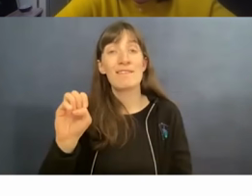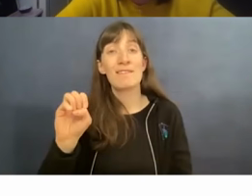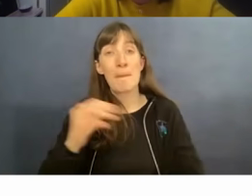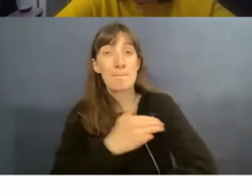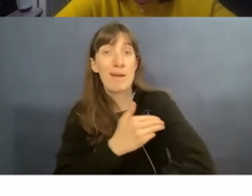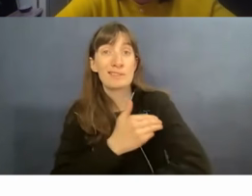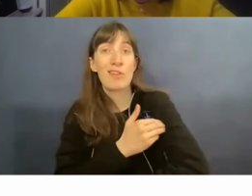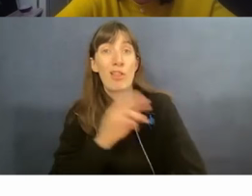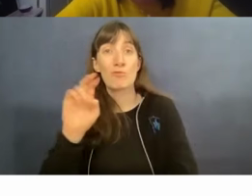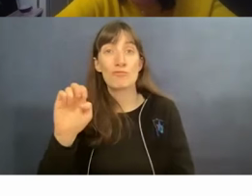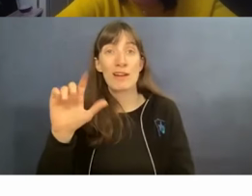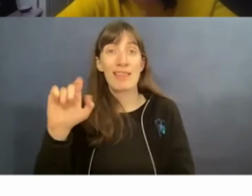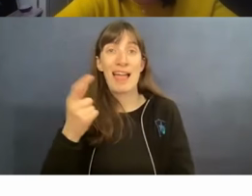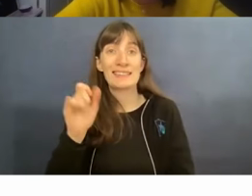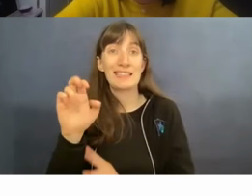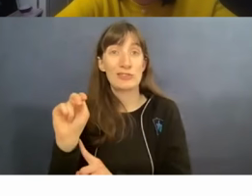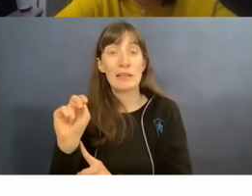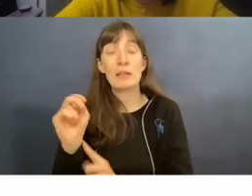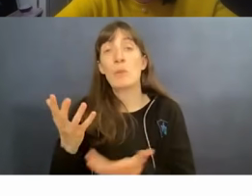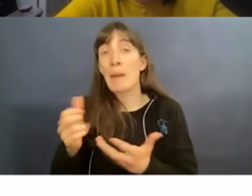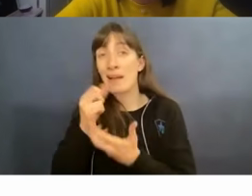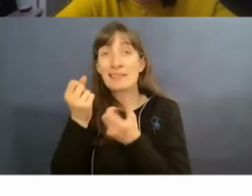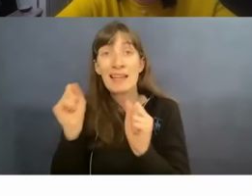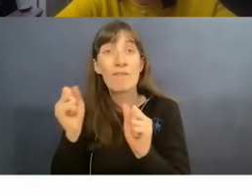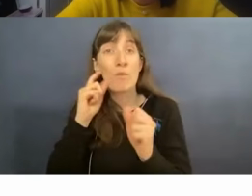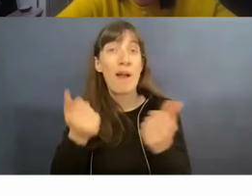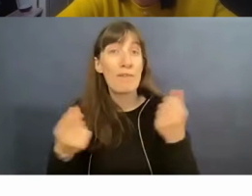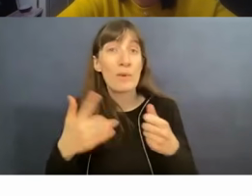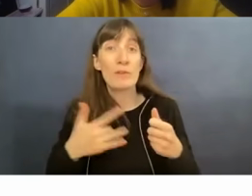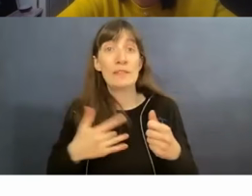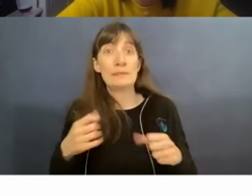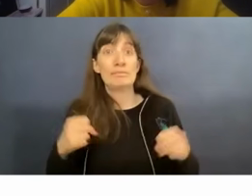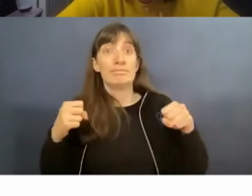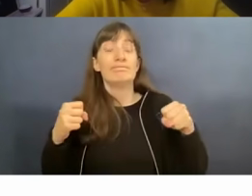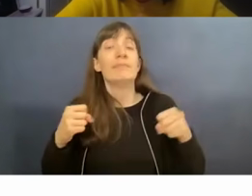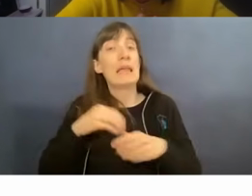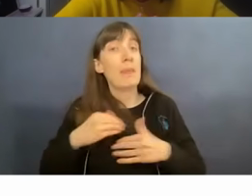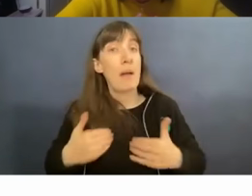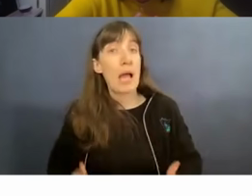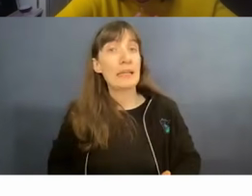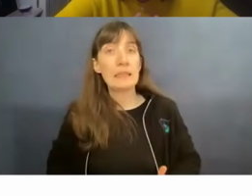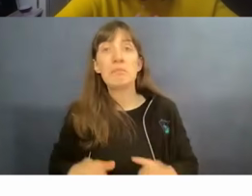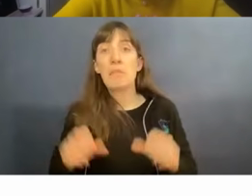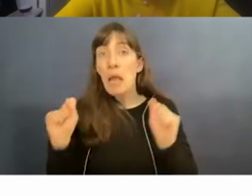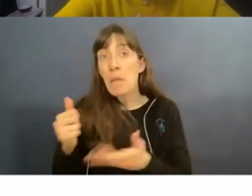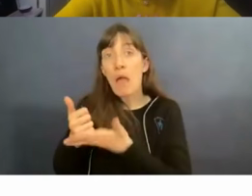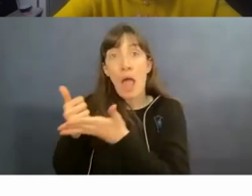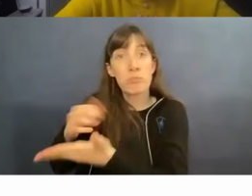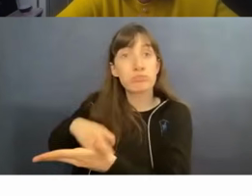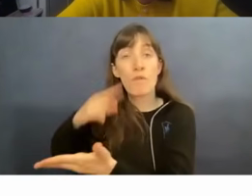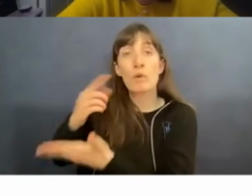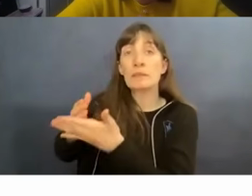for some people, right? It might not be safe to feel that tenseness in the body. It can be really helpful for some people in terms of